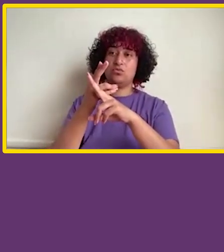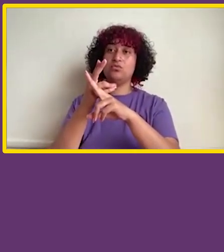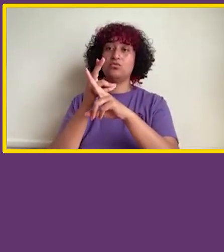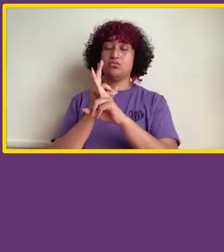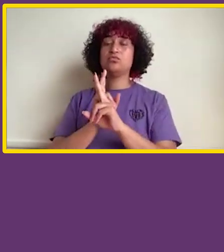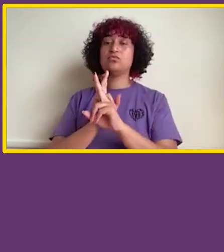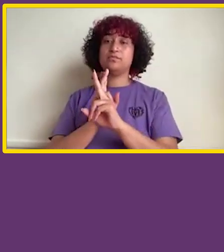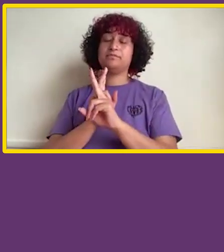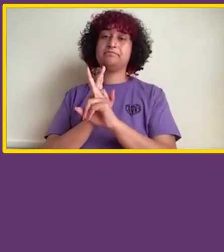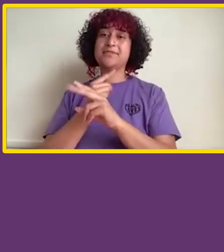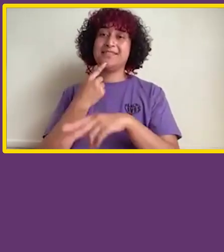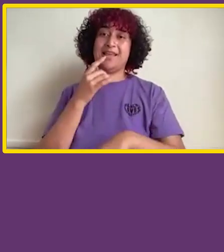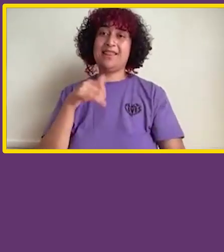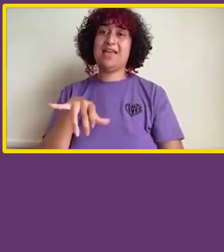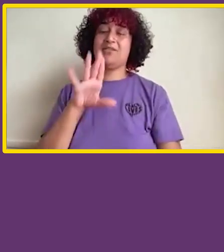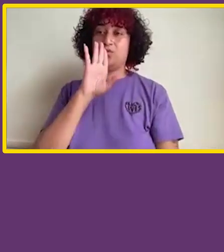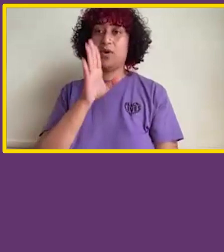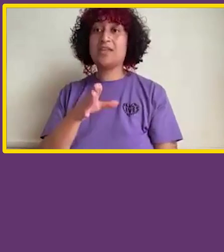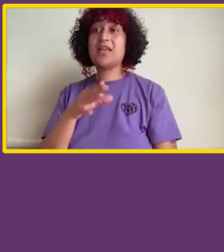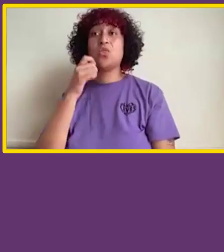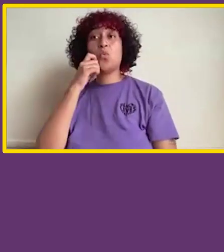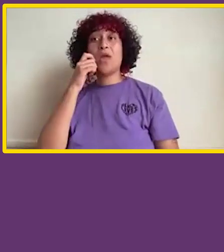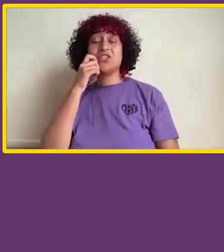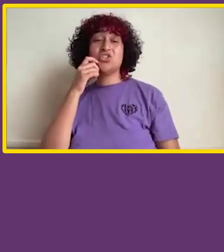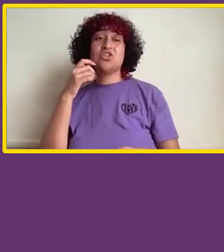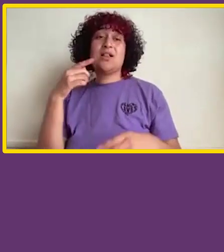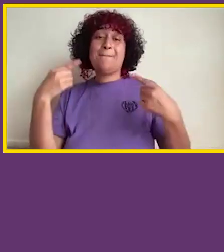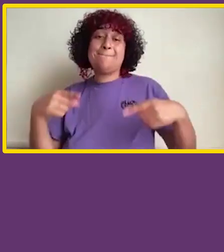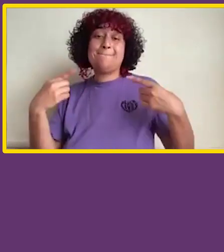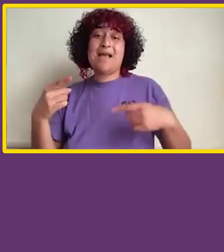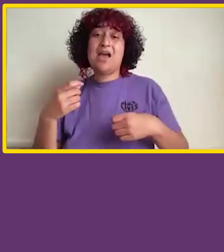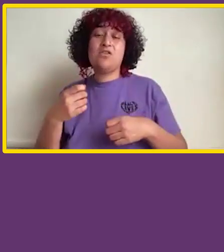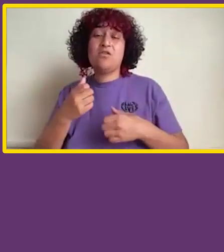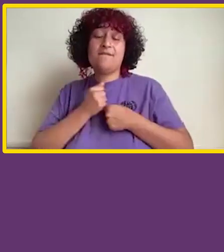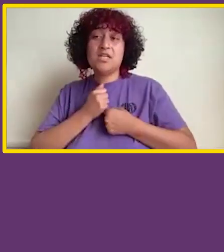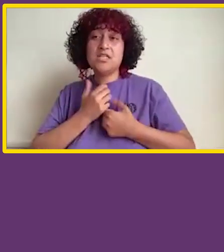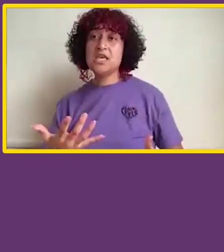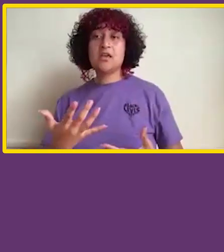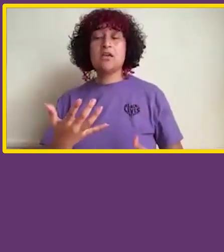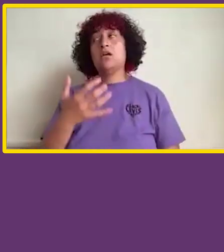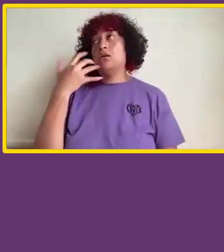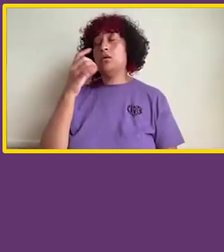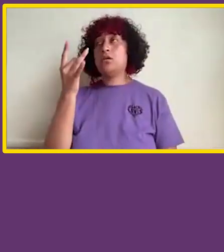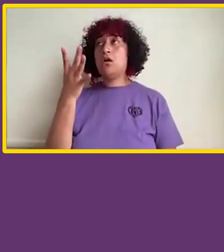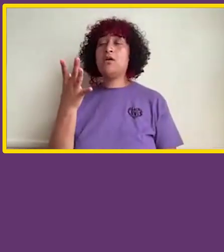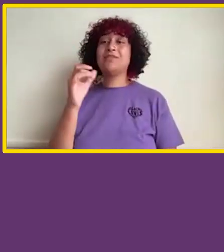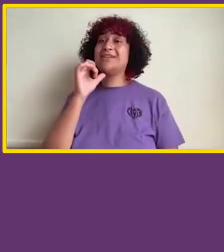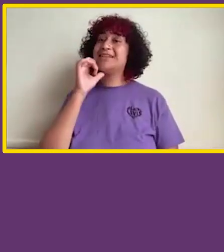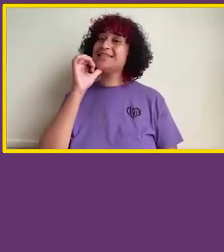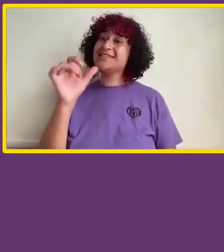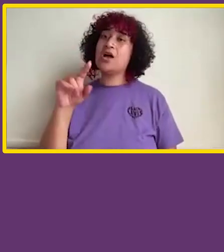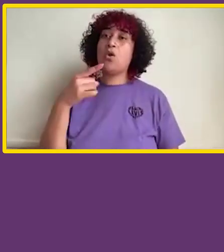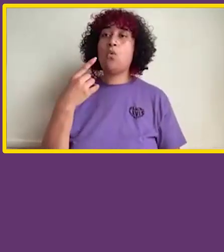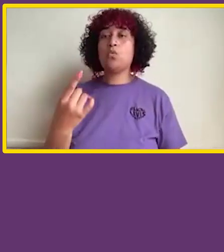directly, Tiara. The racial battle fatigue is so freaking painful, and it's not oftentimes just this